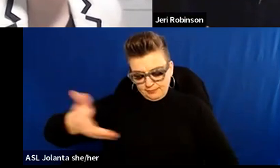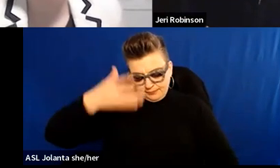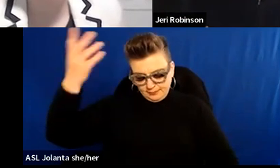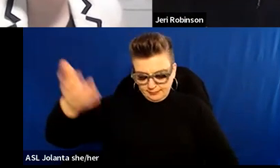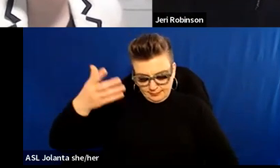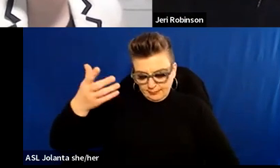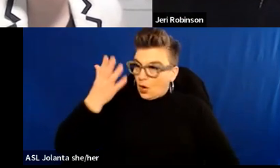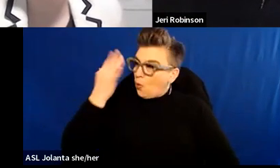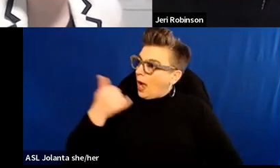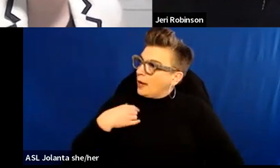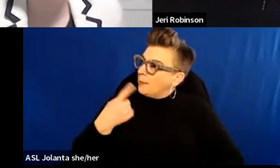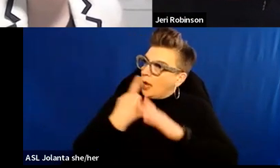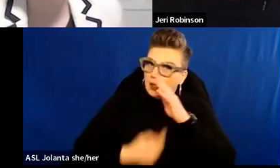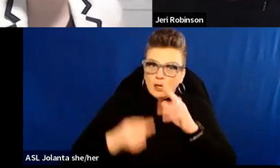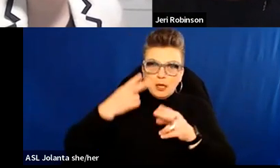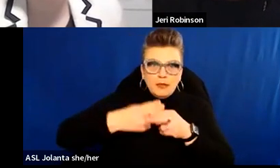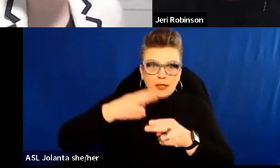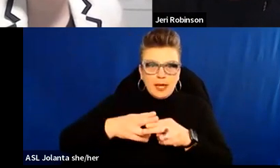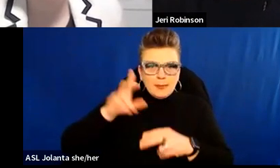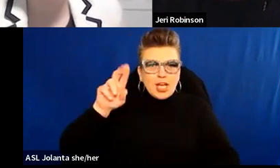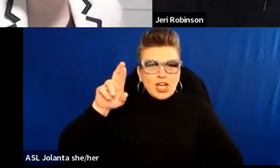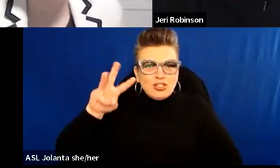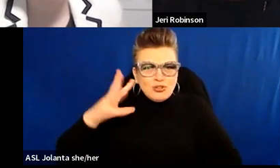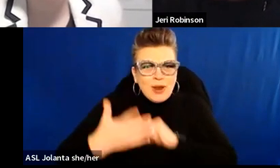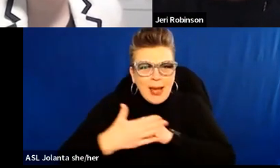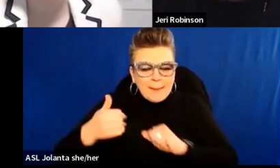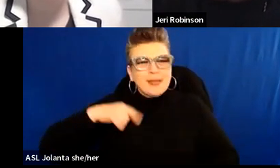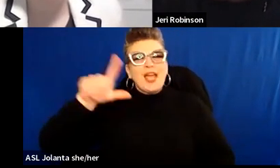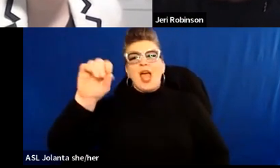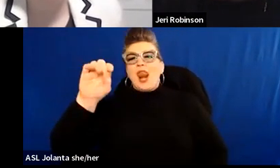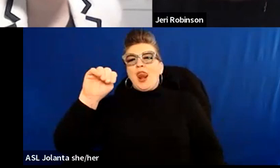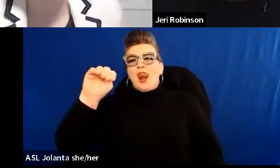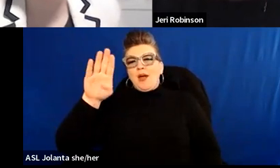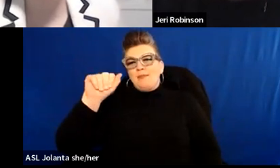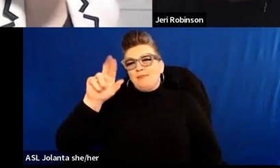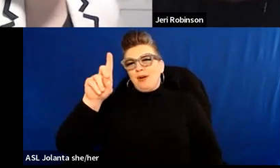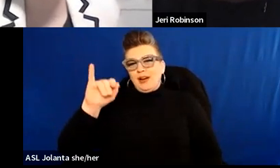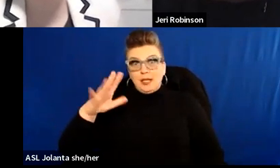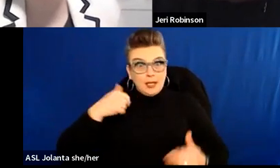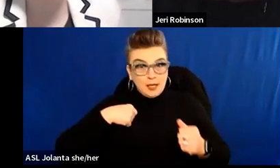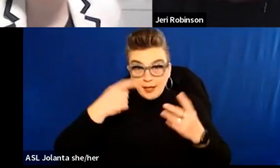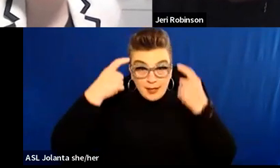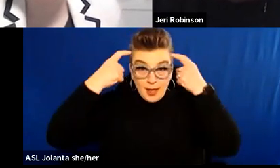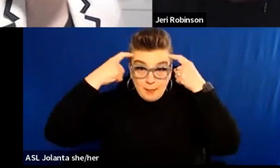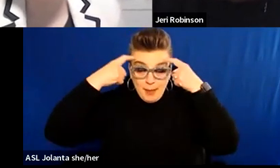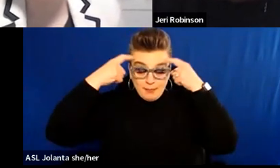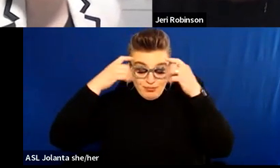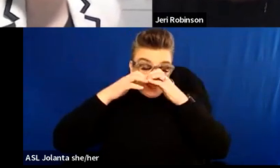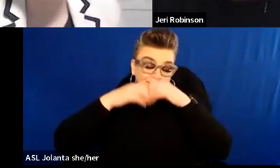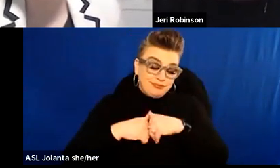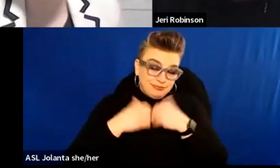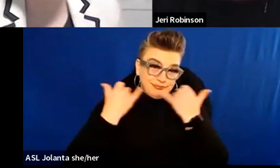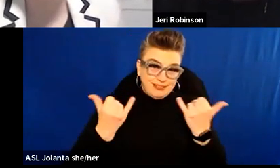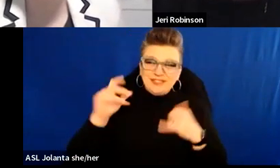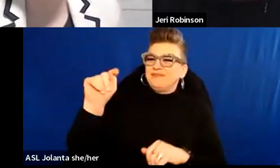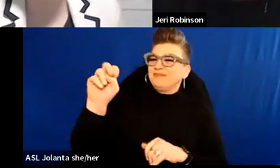i don't know why i'm losing the name of drew help me i'm losing barty losing my my brain right now um ted